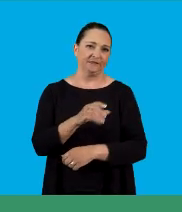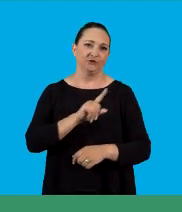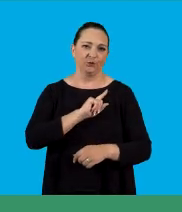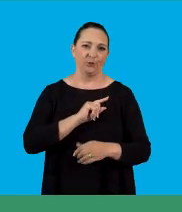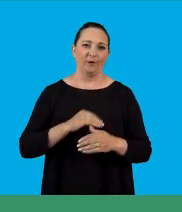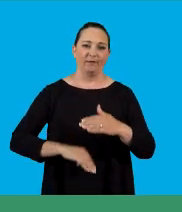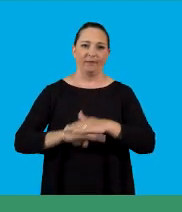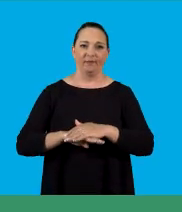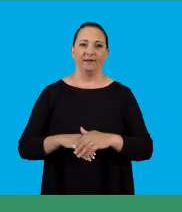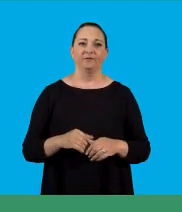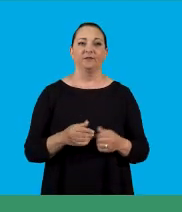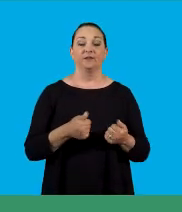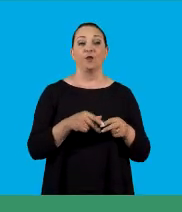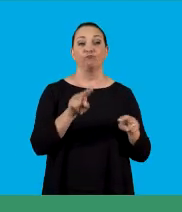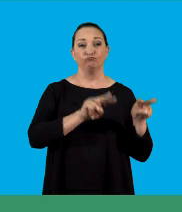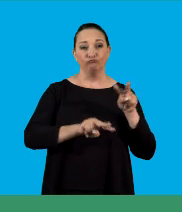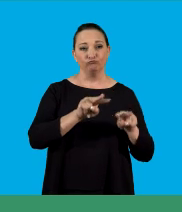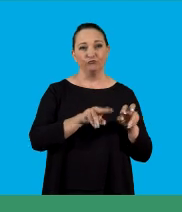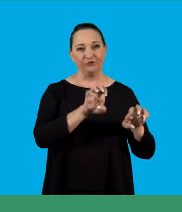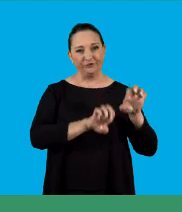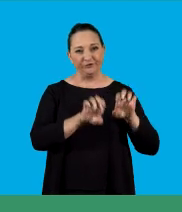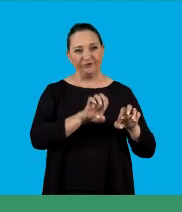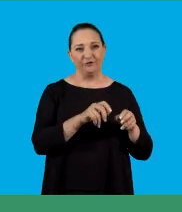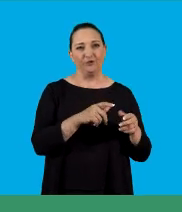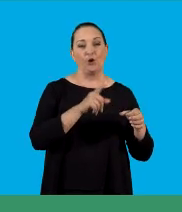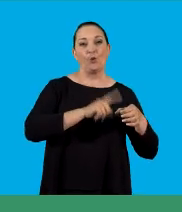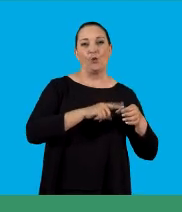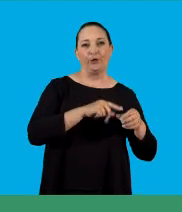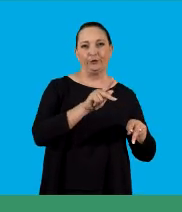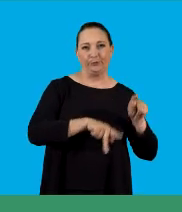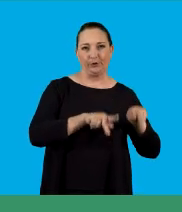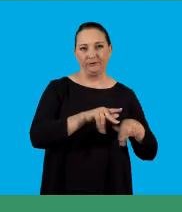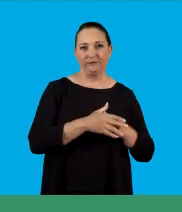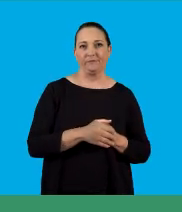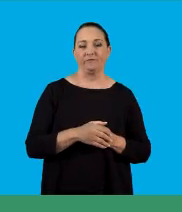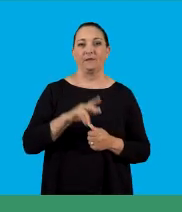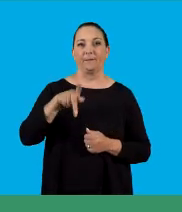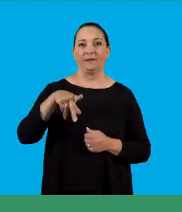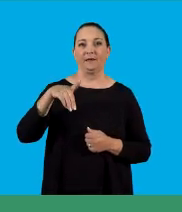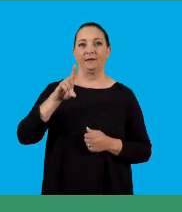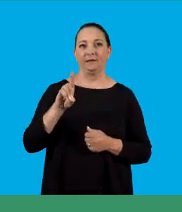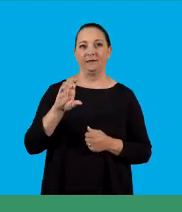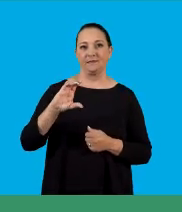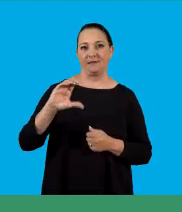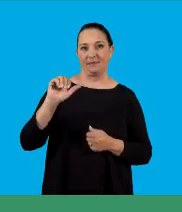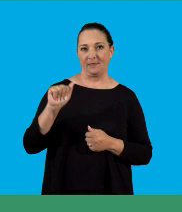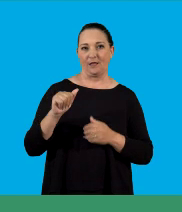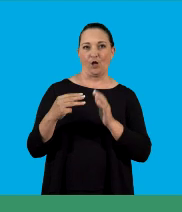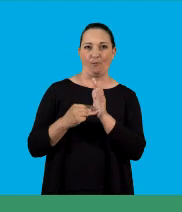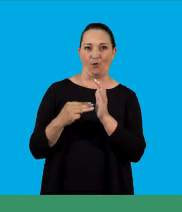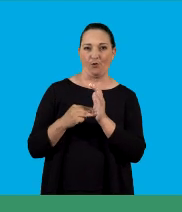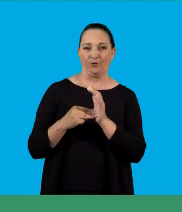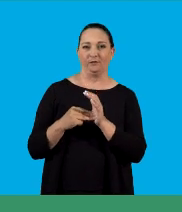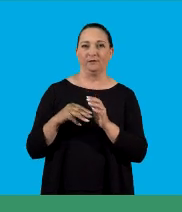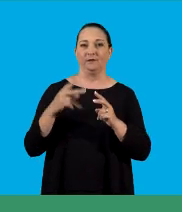into monitoring and evaluation of quality processes. Then we'll also look into the PDCA model and look